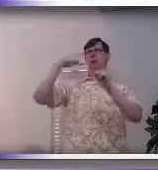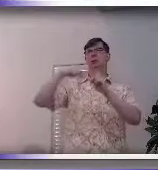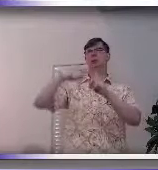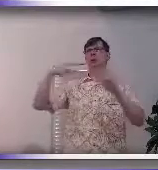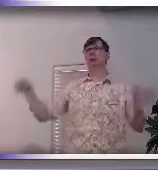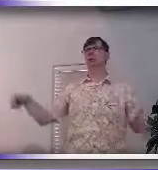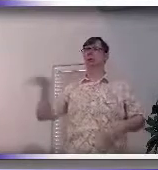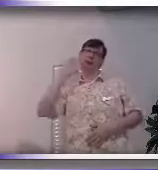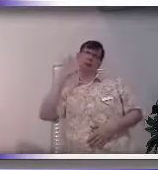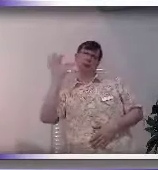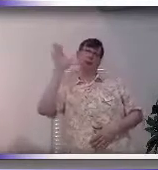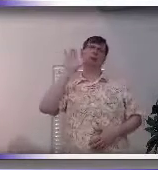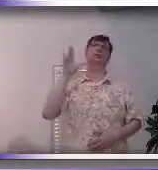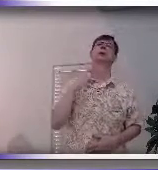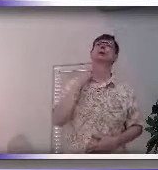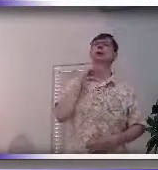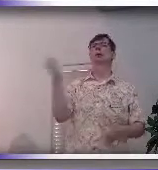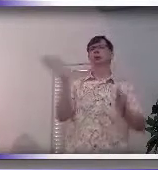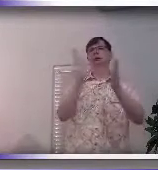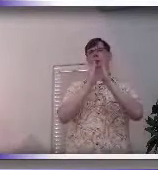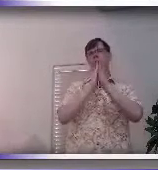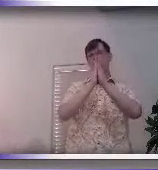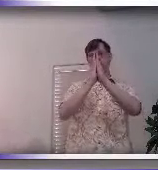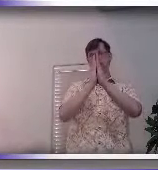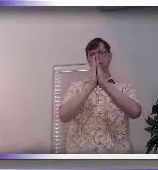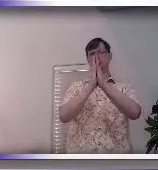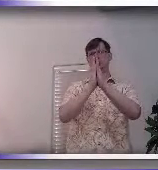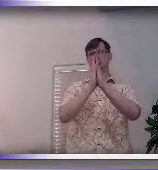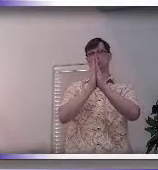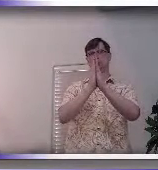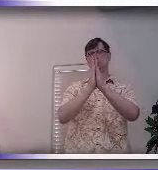that attitude of what we call prayer.